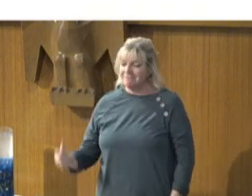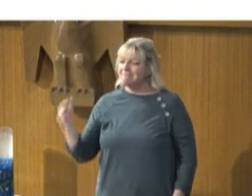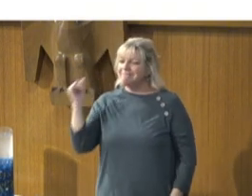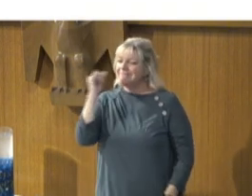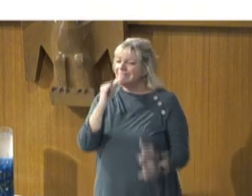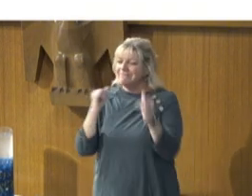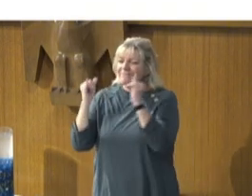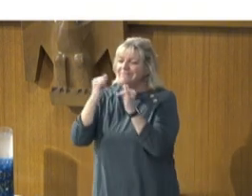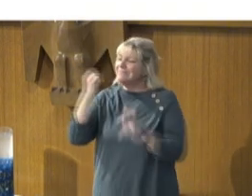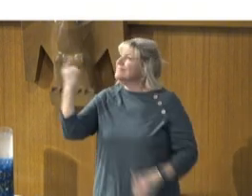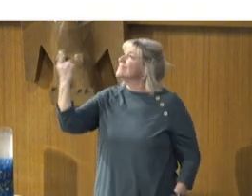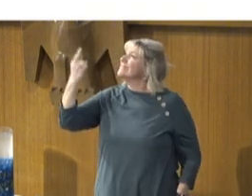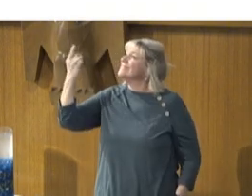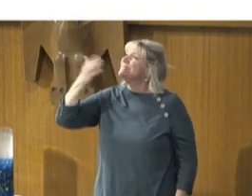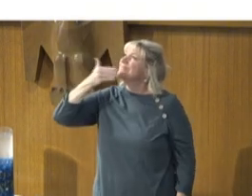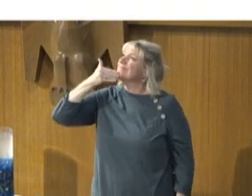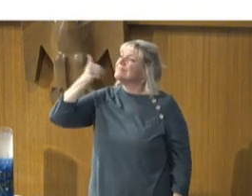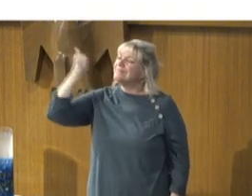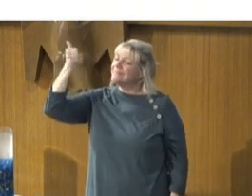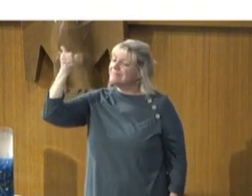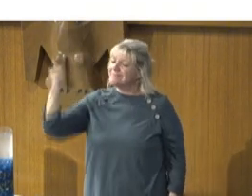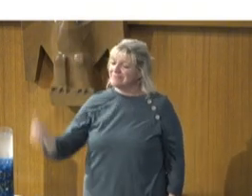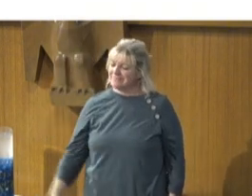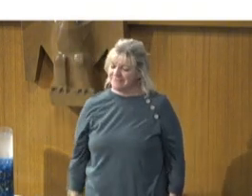something greater.